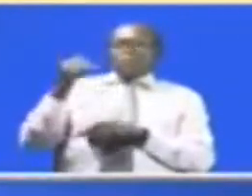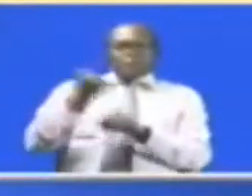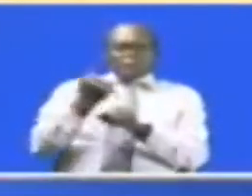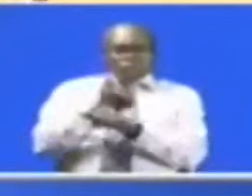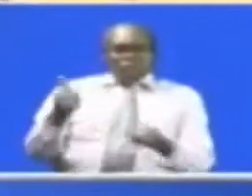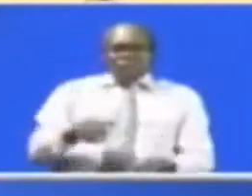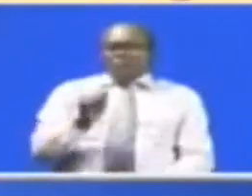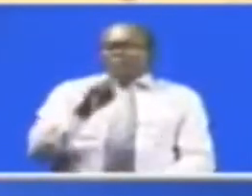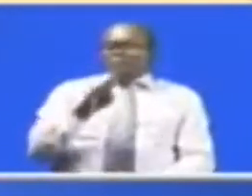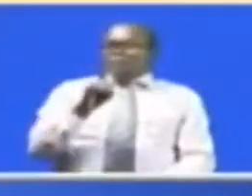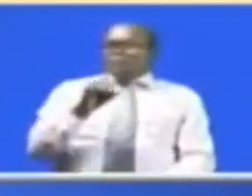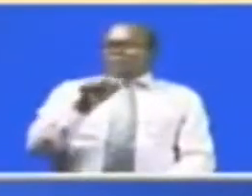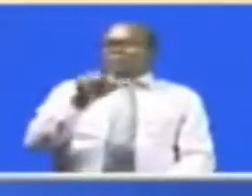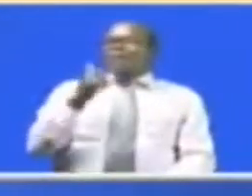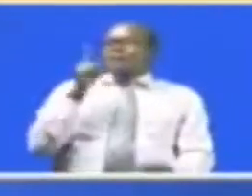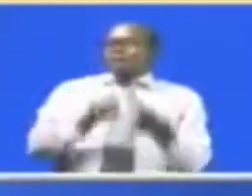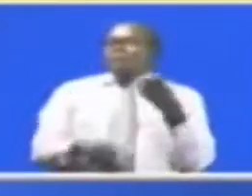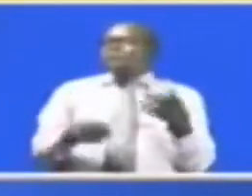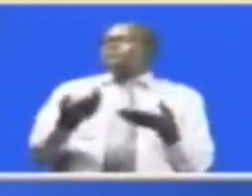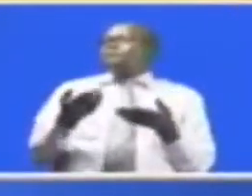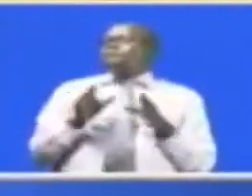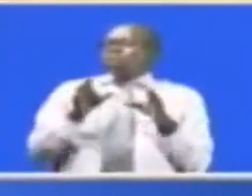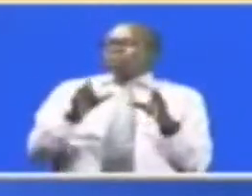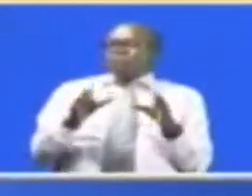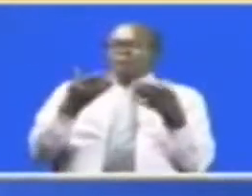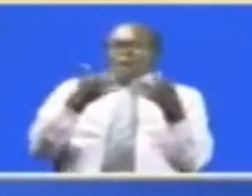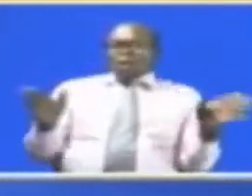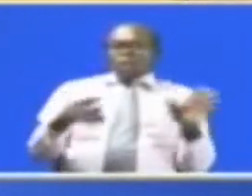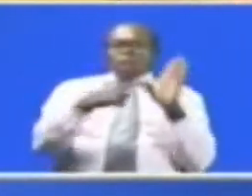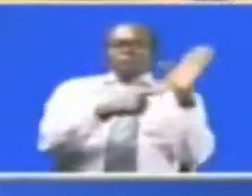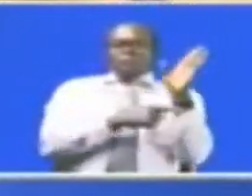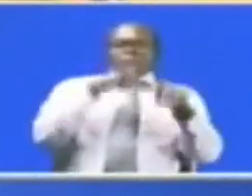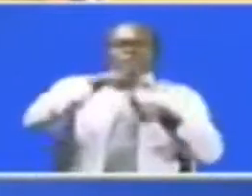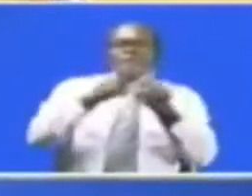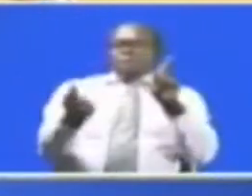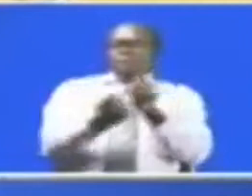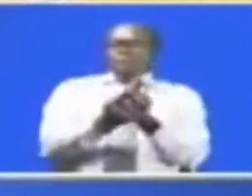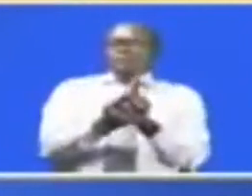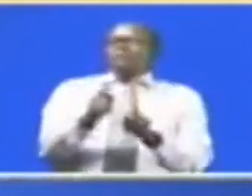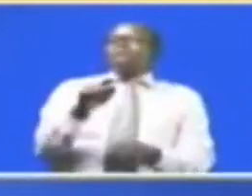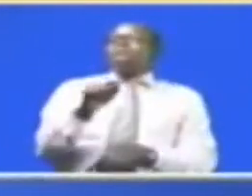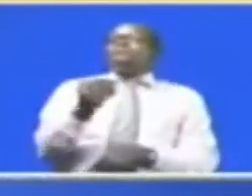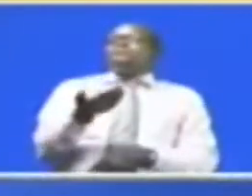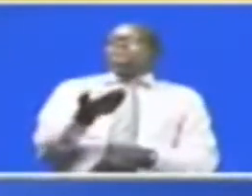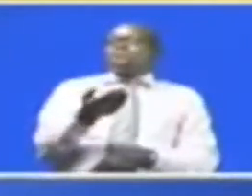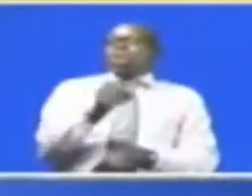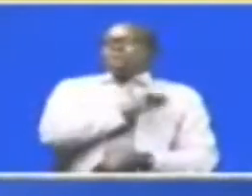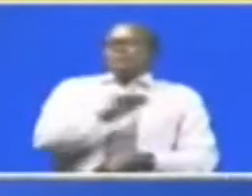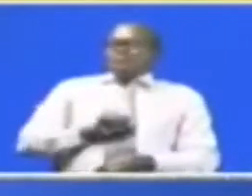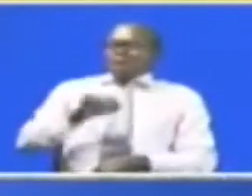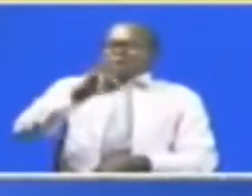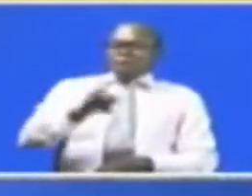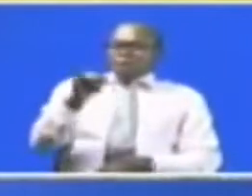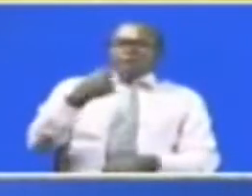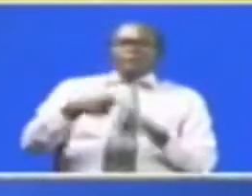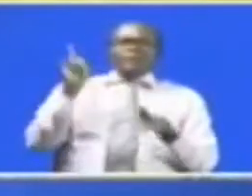itaingiana. Abdalla Juma says his boys' laxity caused them precious points in the last match against St. Joseph's where they settled for a draw, but they will